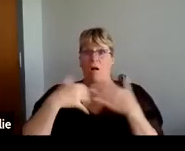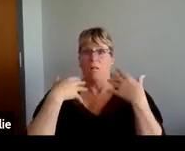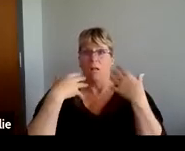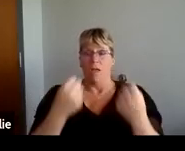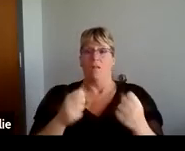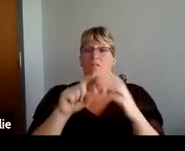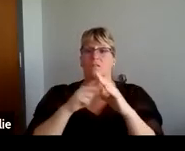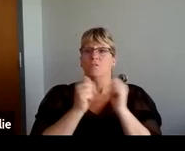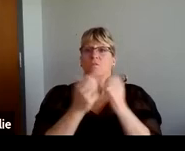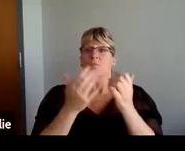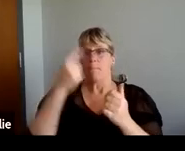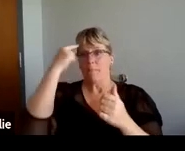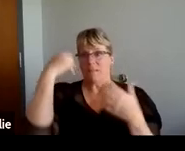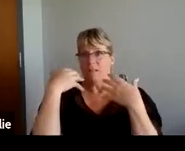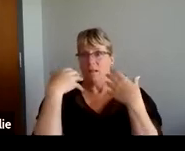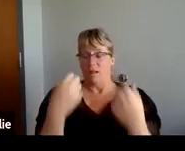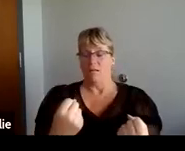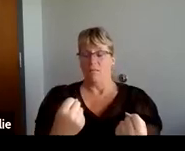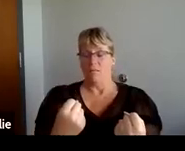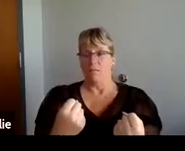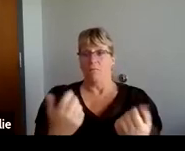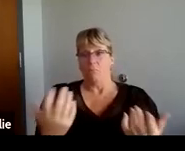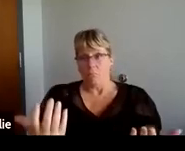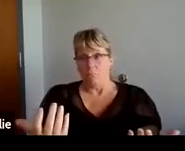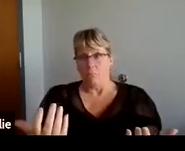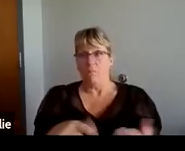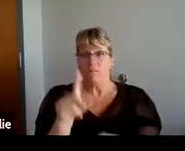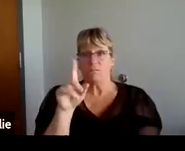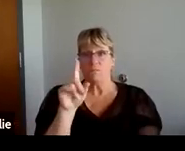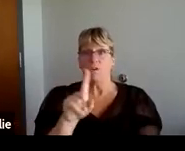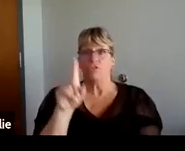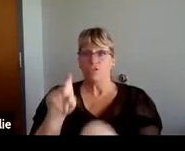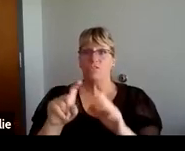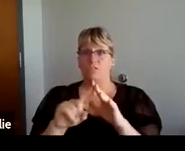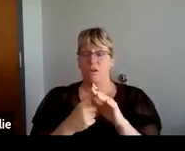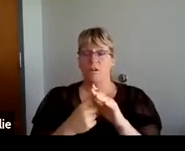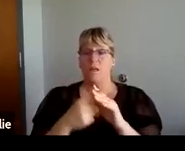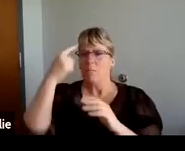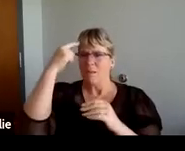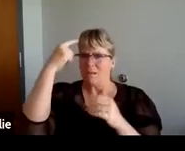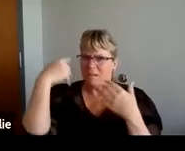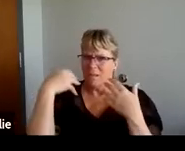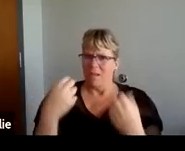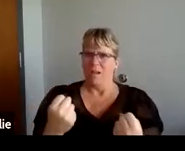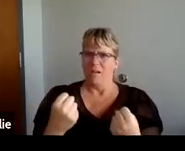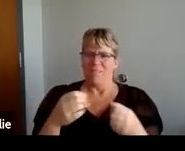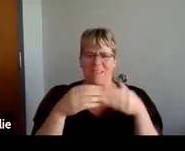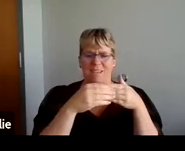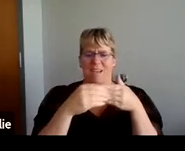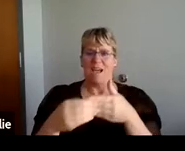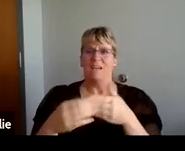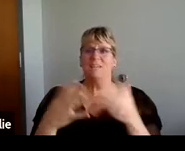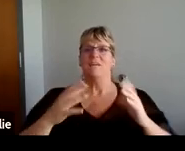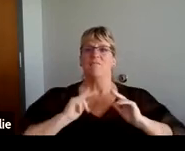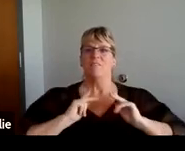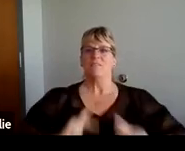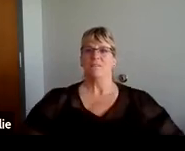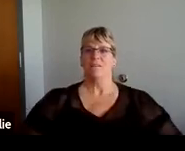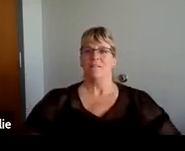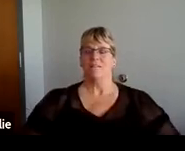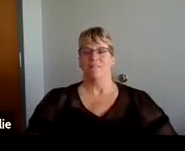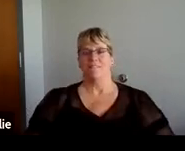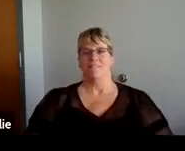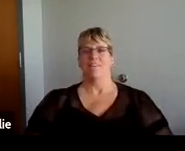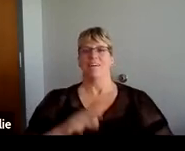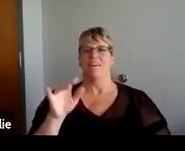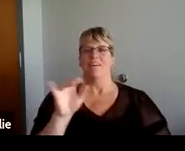health, not just because I'm a psychiatric practitioner, but because mental health guides our physical health. It's kind of like putting